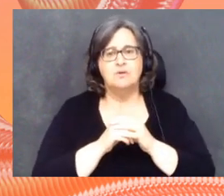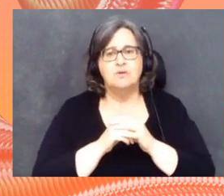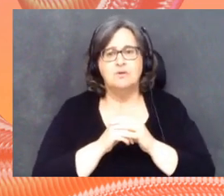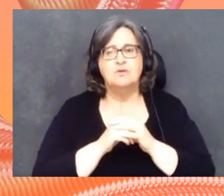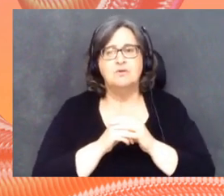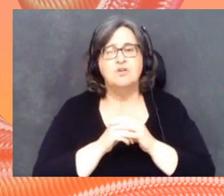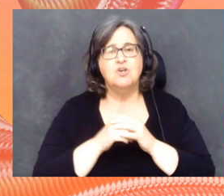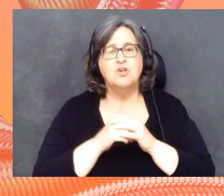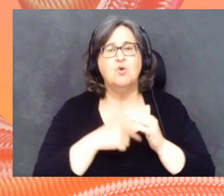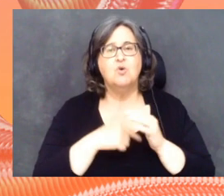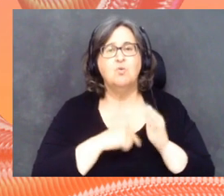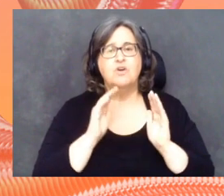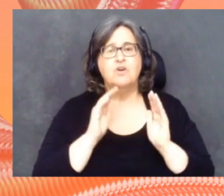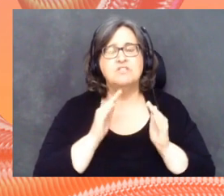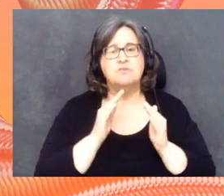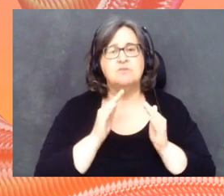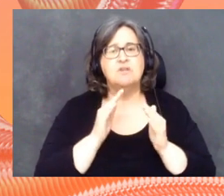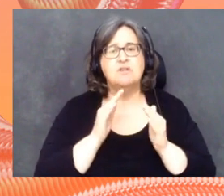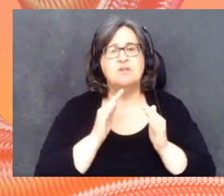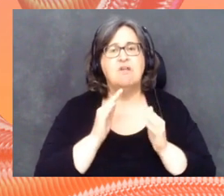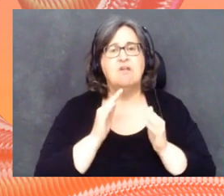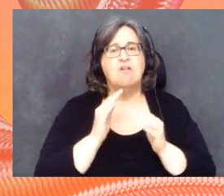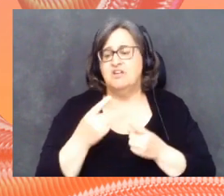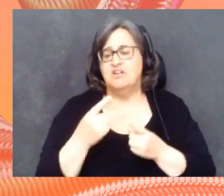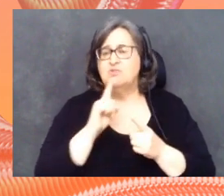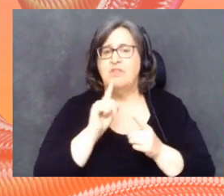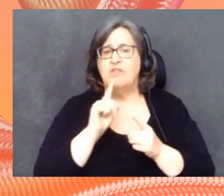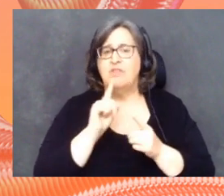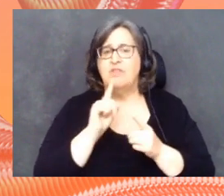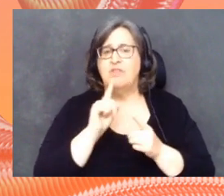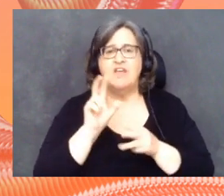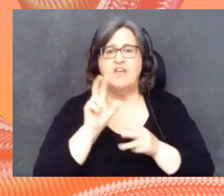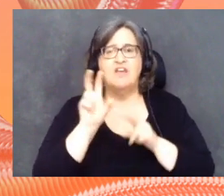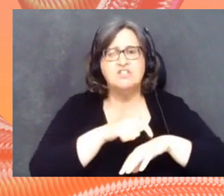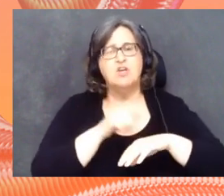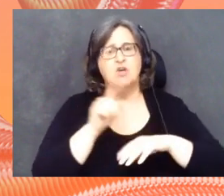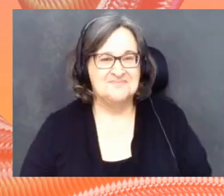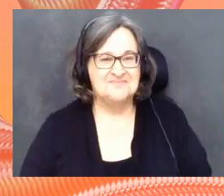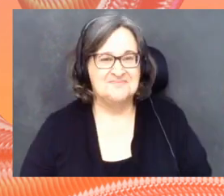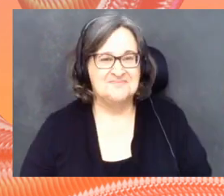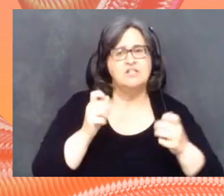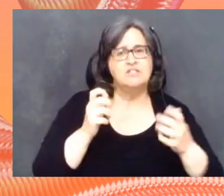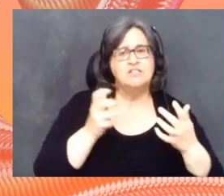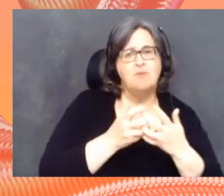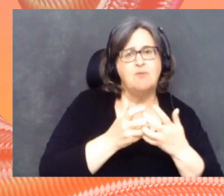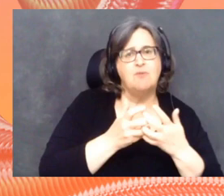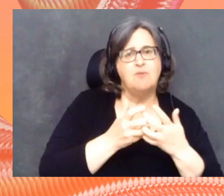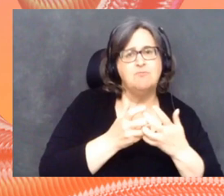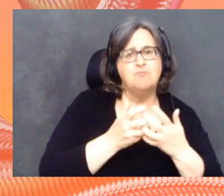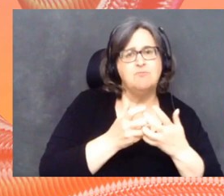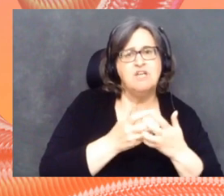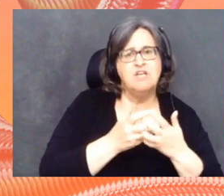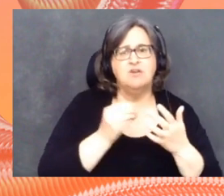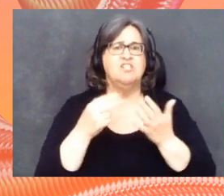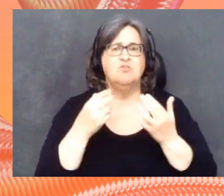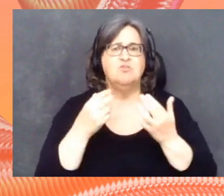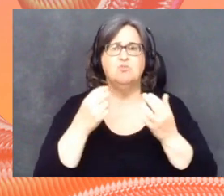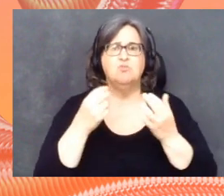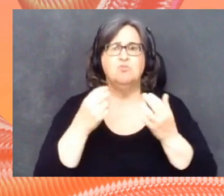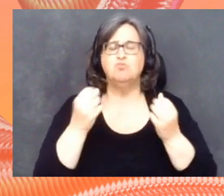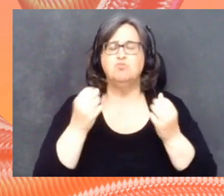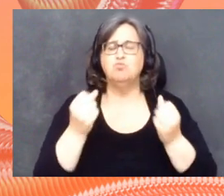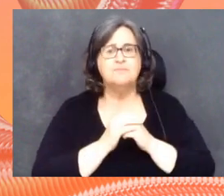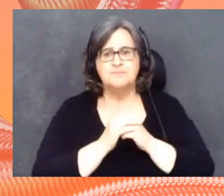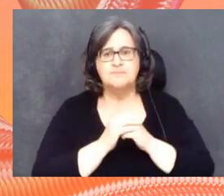past while really investing time and learning to be emergent and adaptive and resilient and to center joy. And,